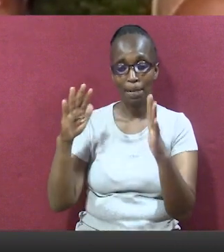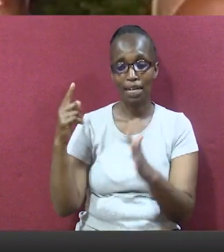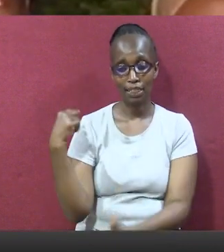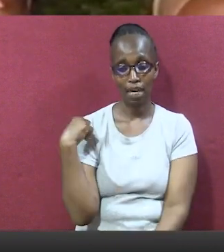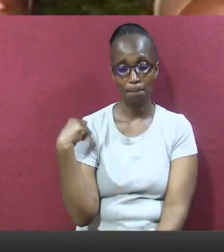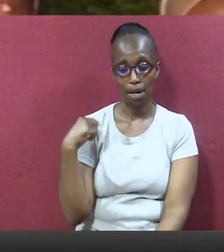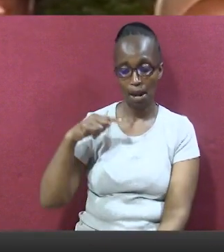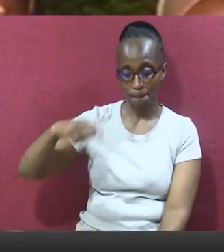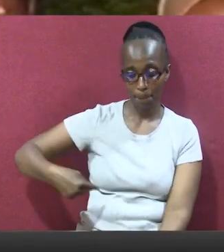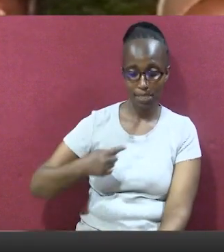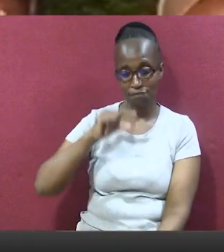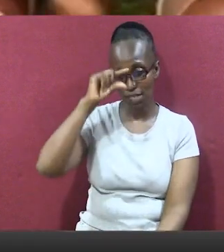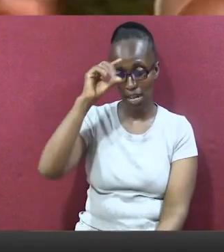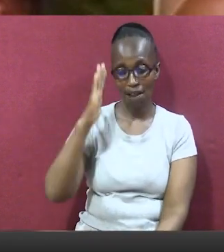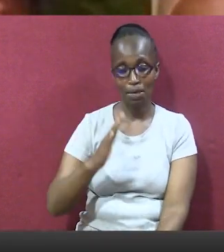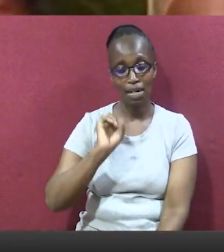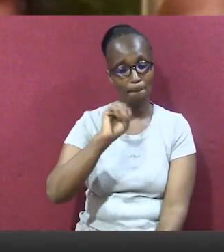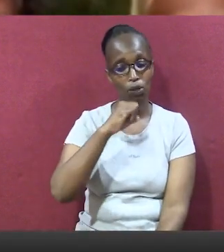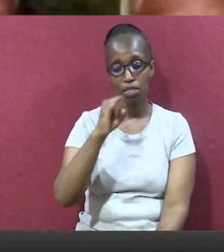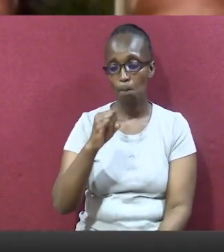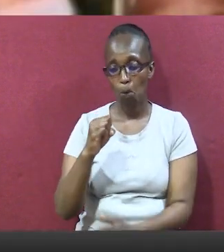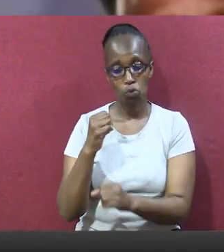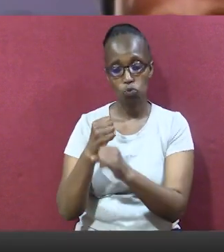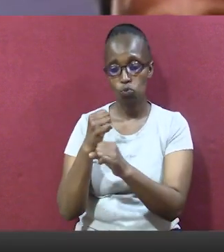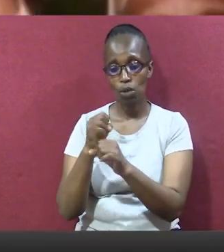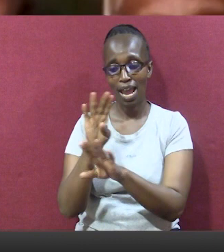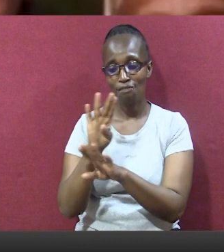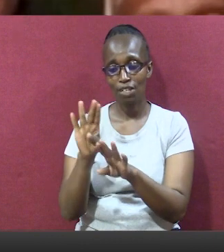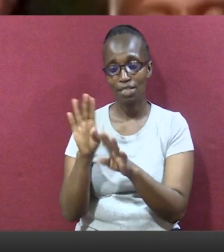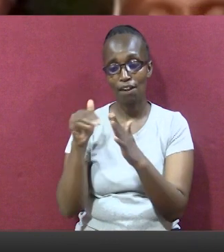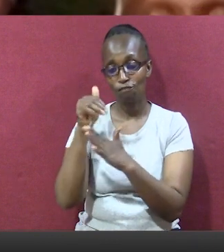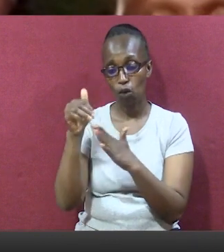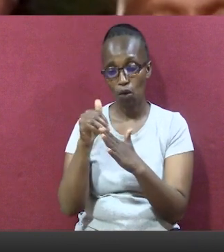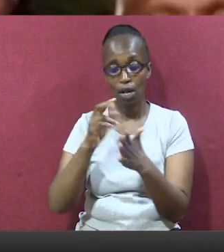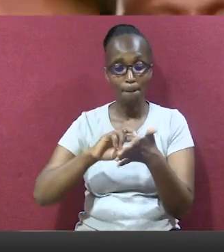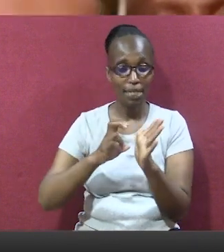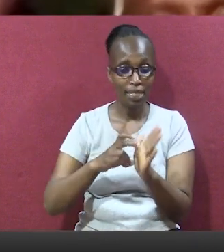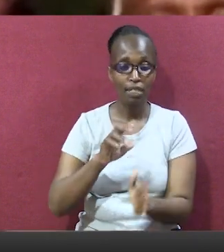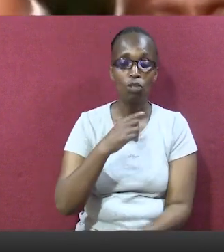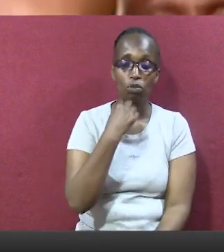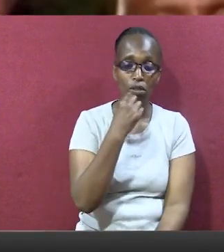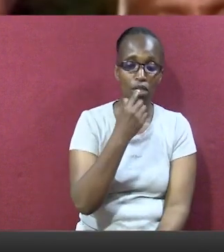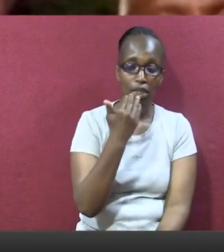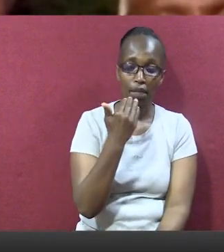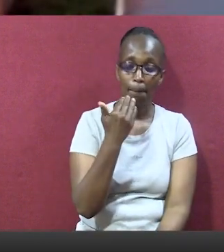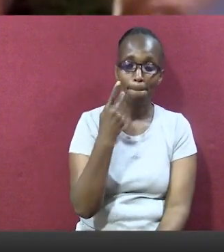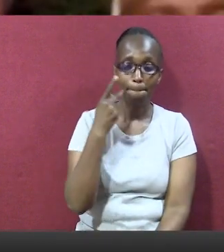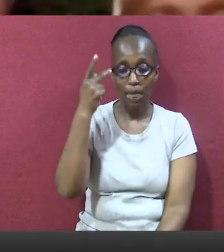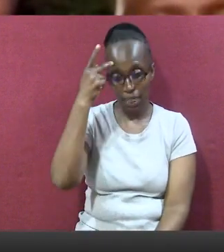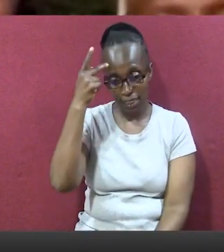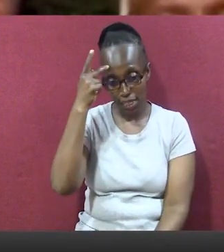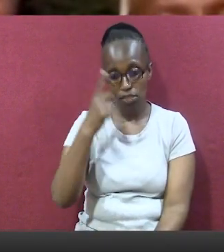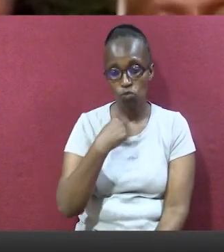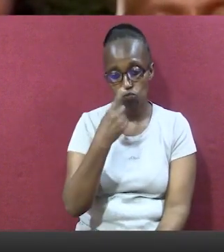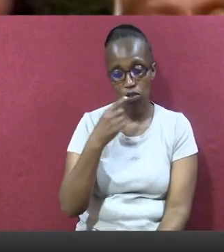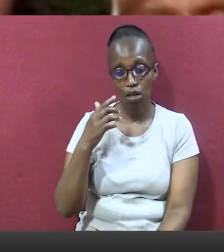orphans. As a governor, I cannot even manage to take all of them to school. I cannot manage to give all of them bursaries. That means those children whose parents